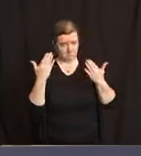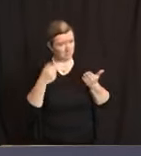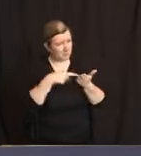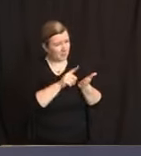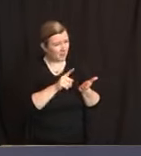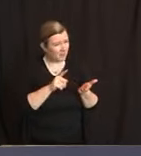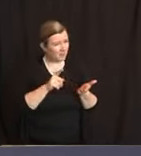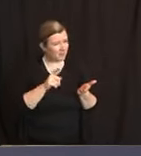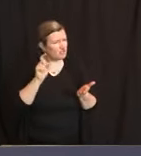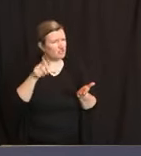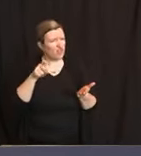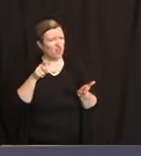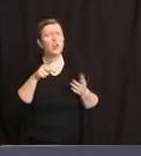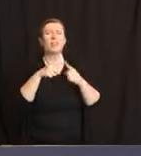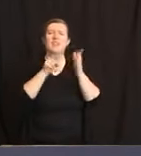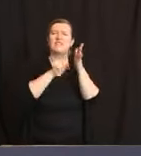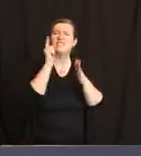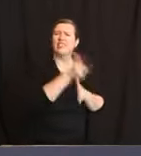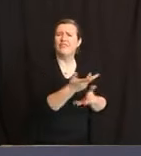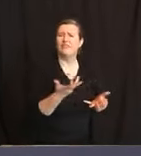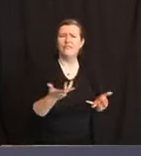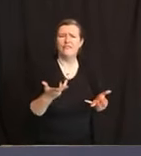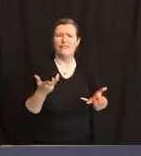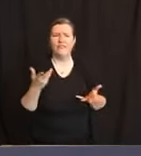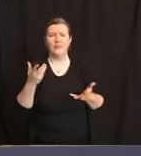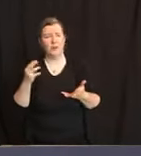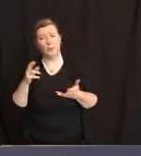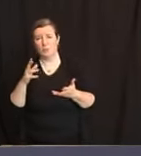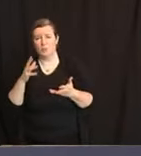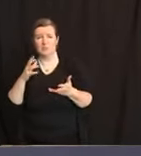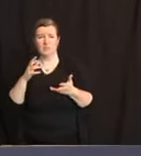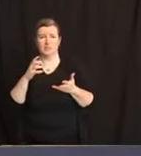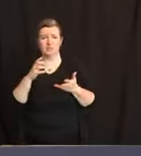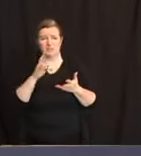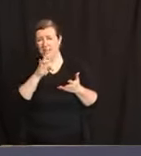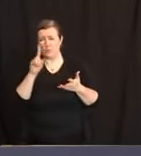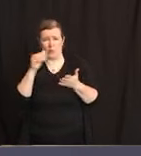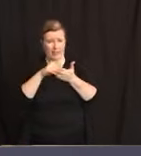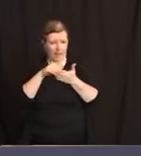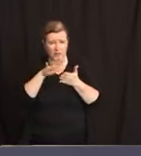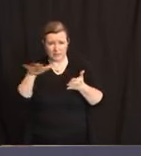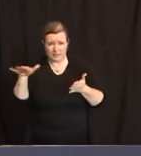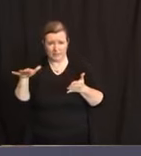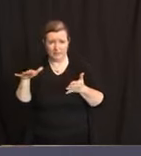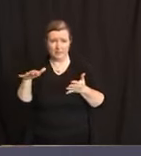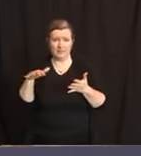it just those 82,000 that'll get paid, but another 40,000 are going to be back in line,